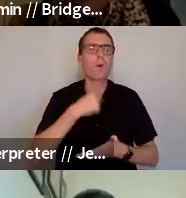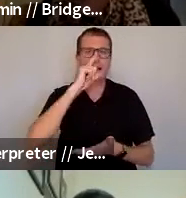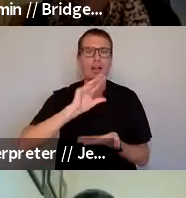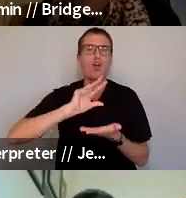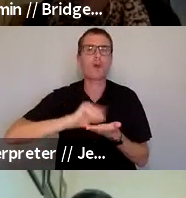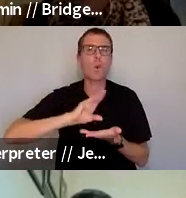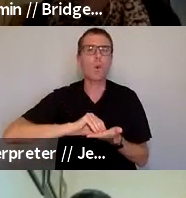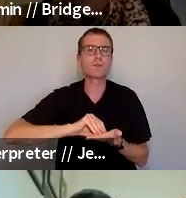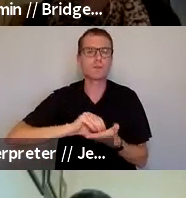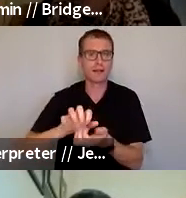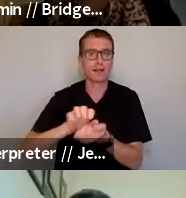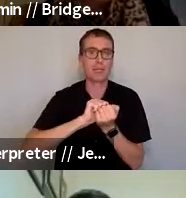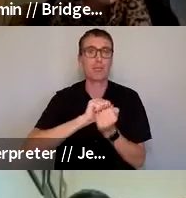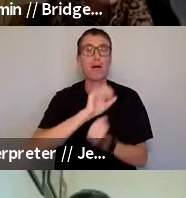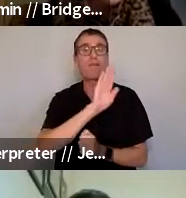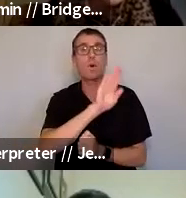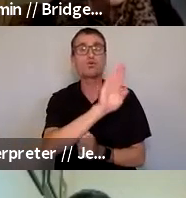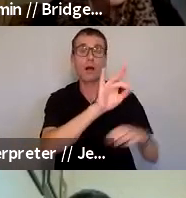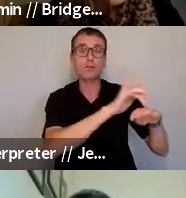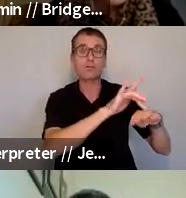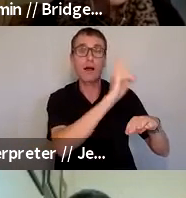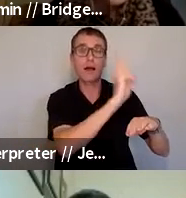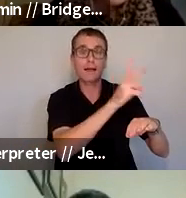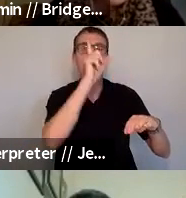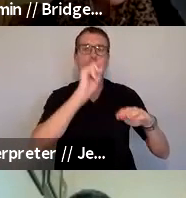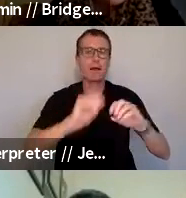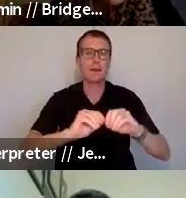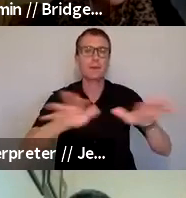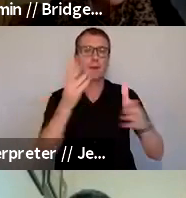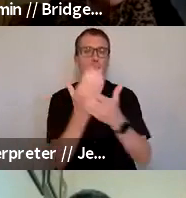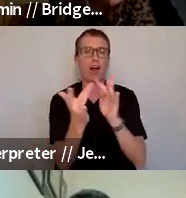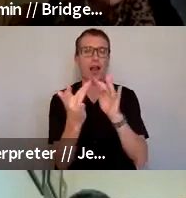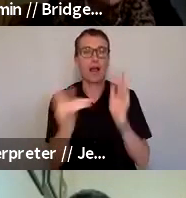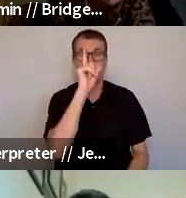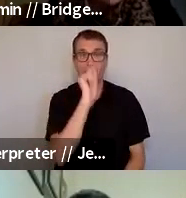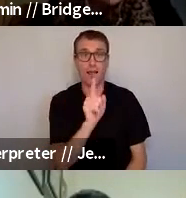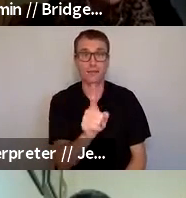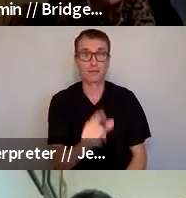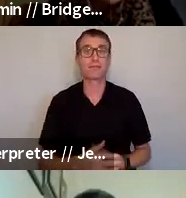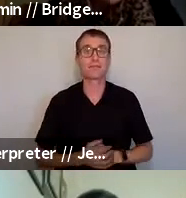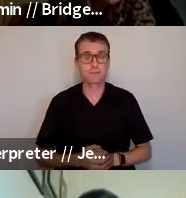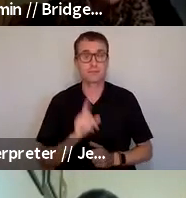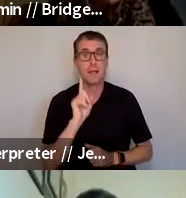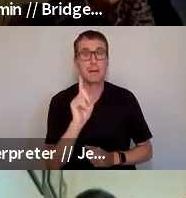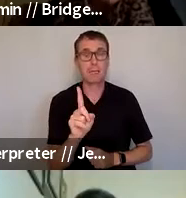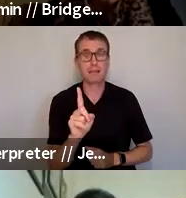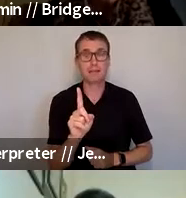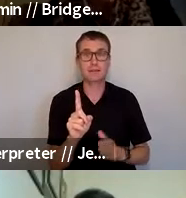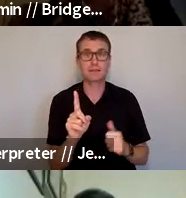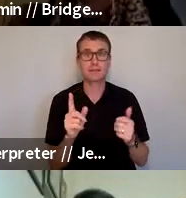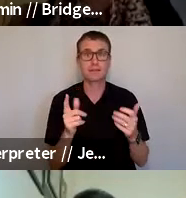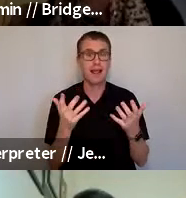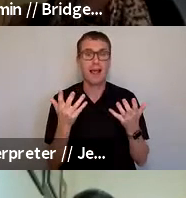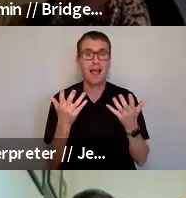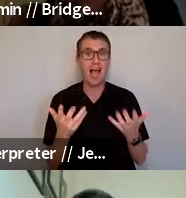for the future and reaching that wider audience. But certainly in that interim period where nobody has got audiences,